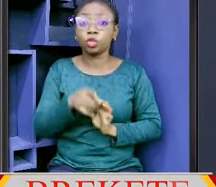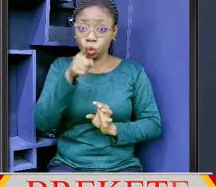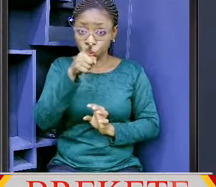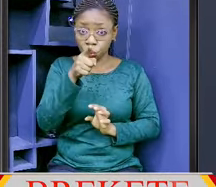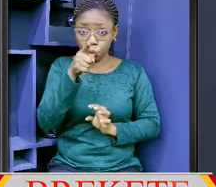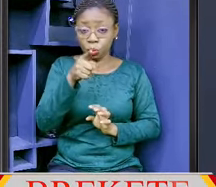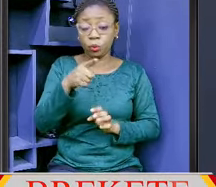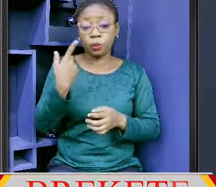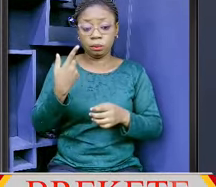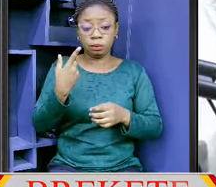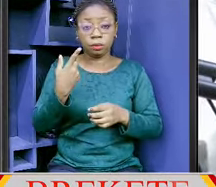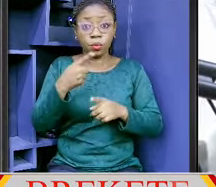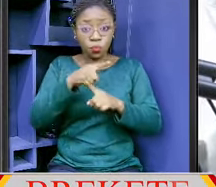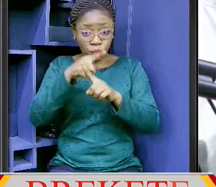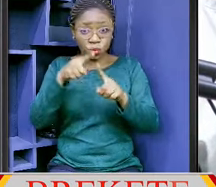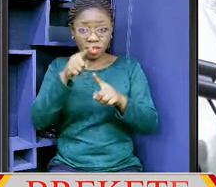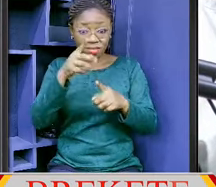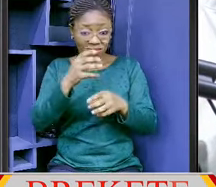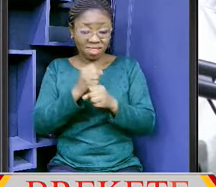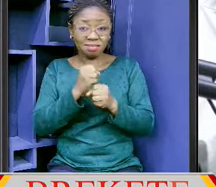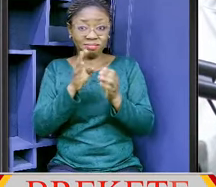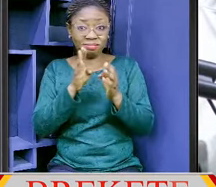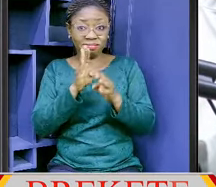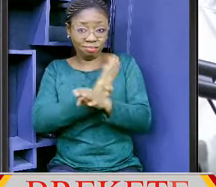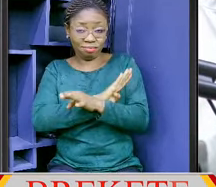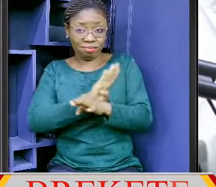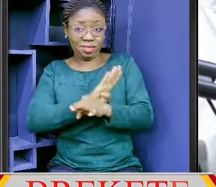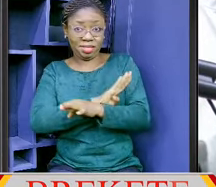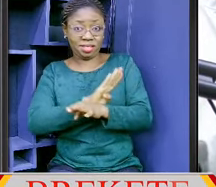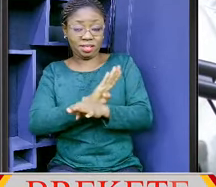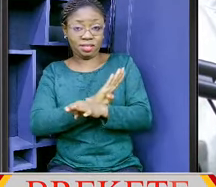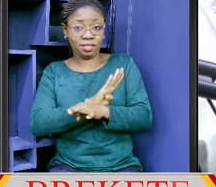You, the moment you get business,